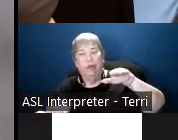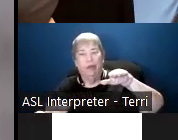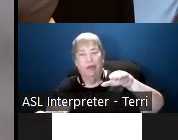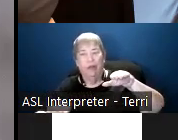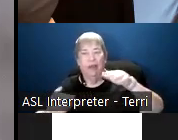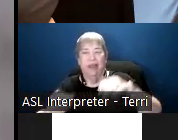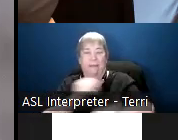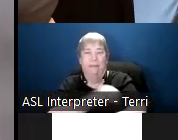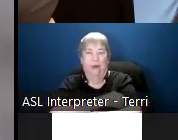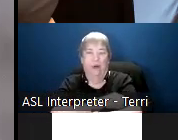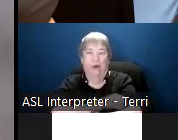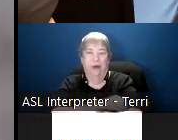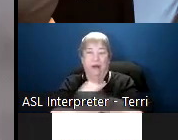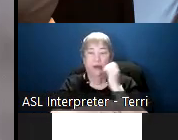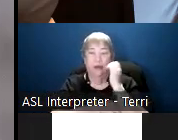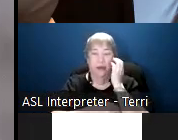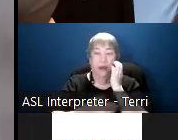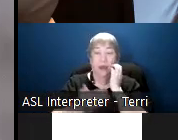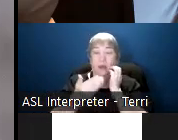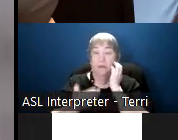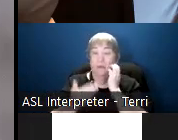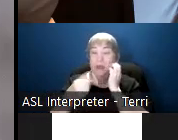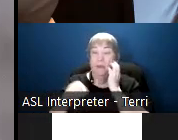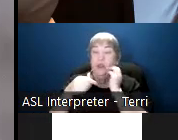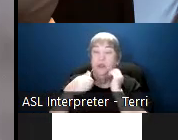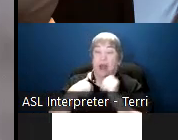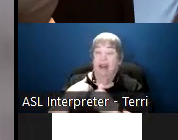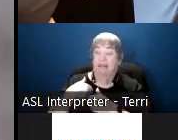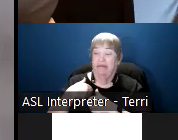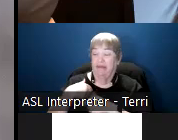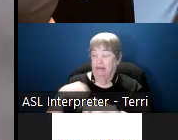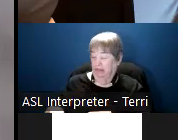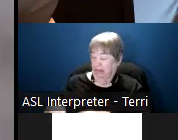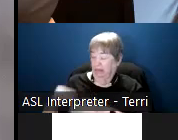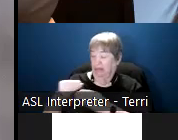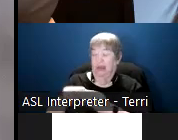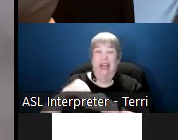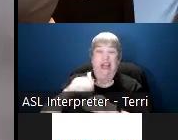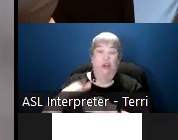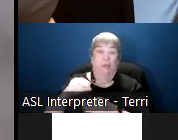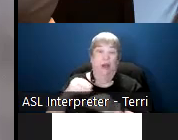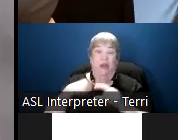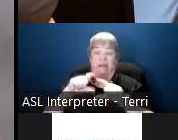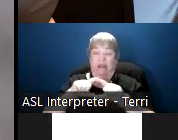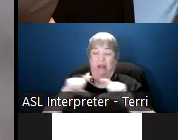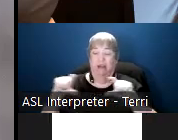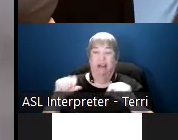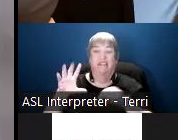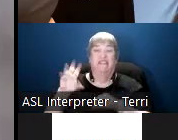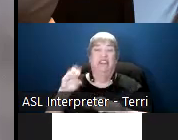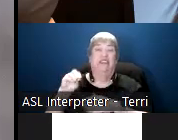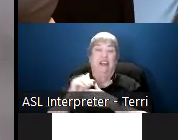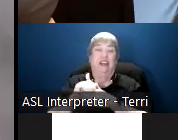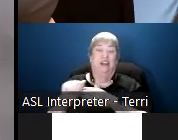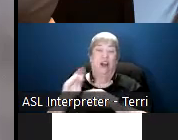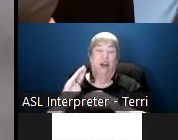may have a $50 or $100 bill in your pocket, and you're just going to throw the $100 bill, keep